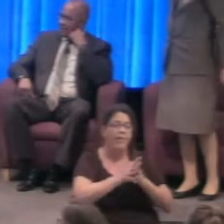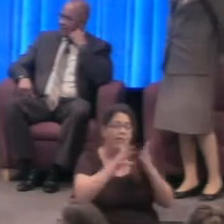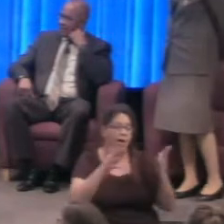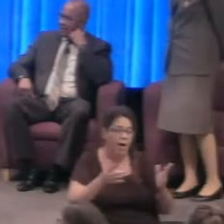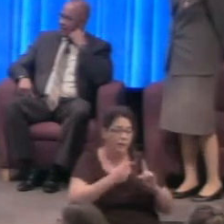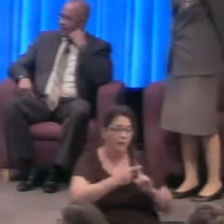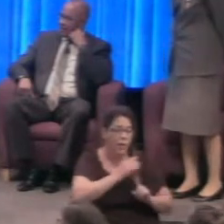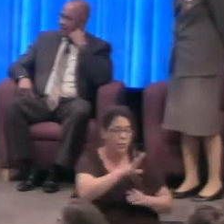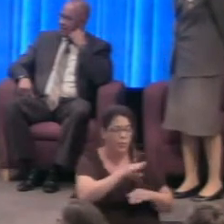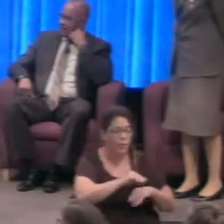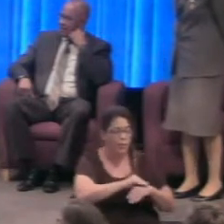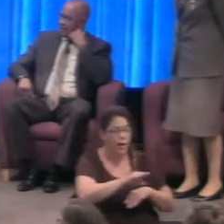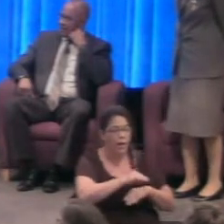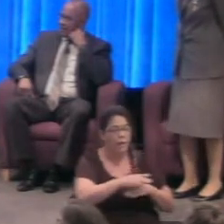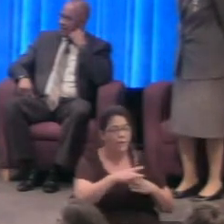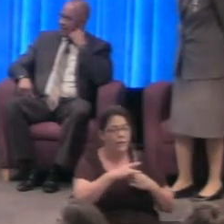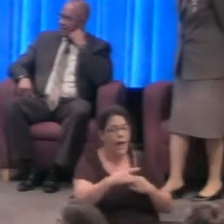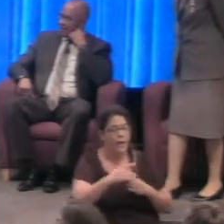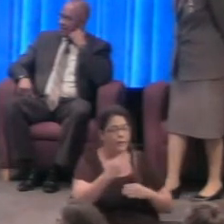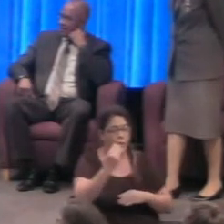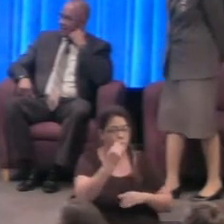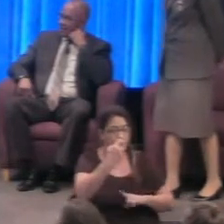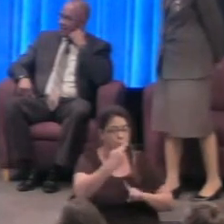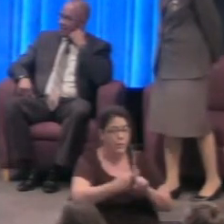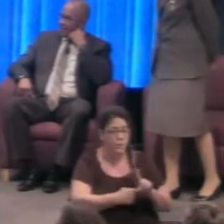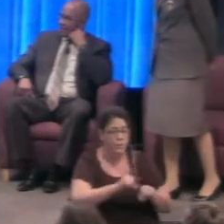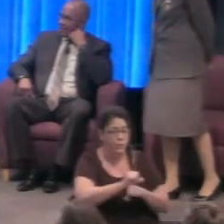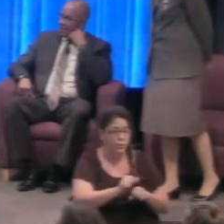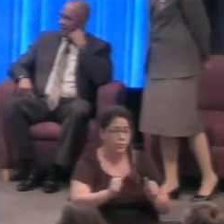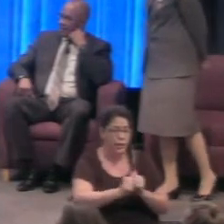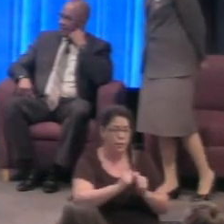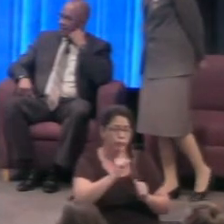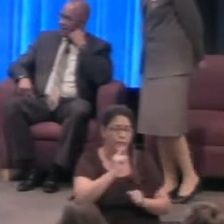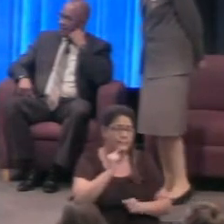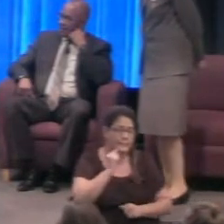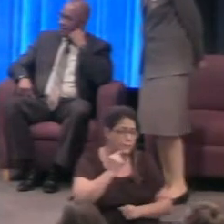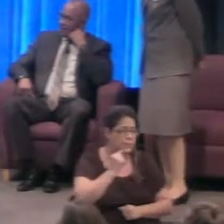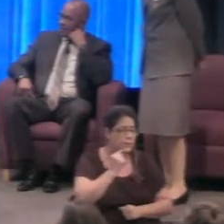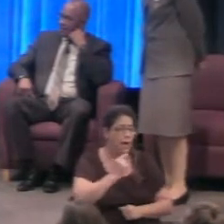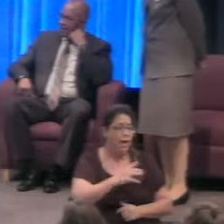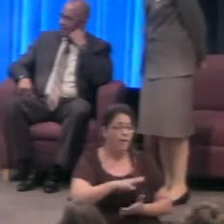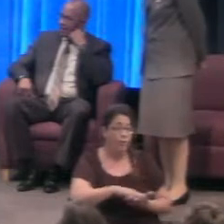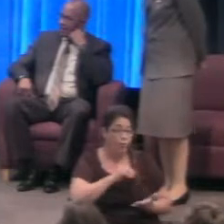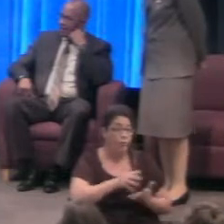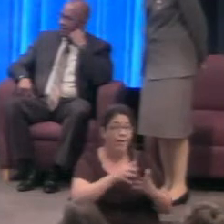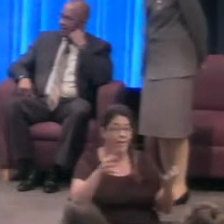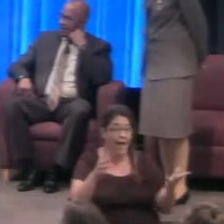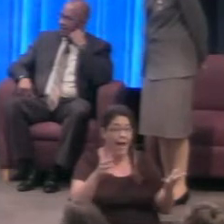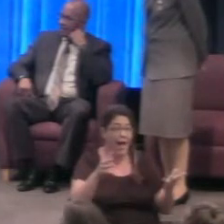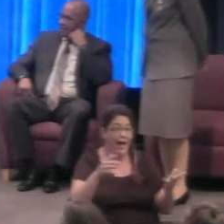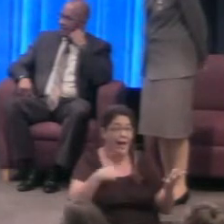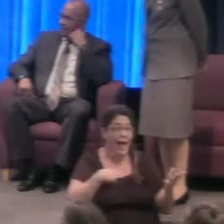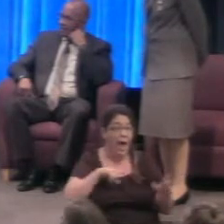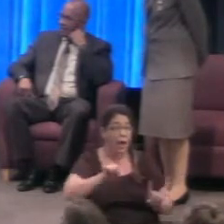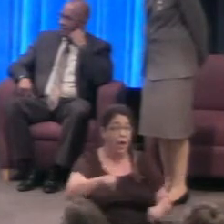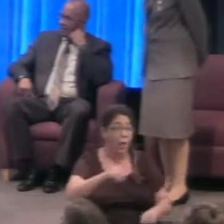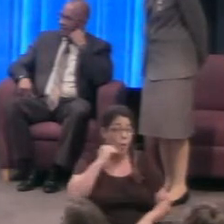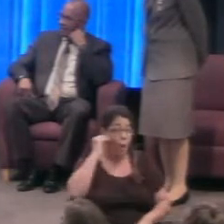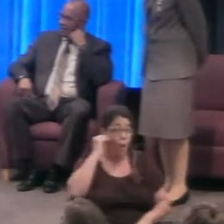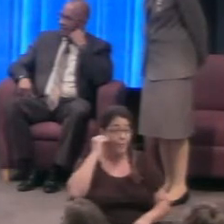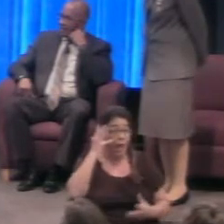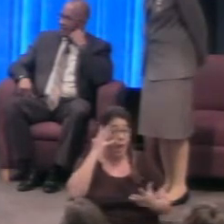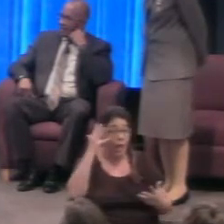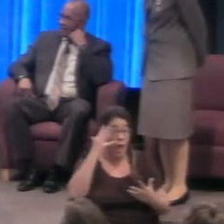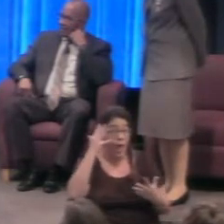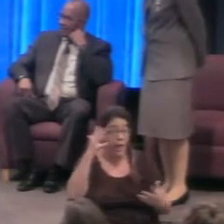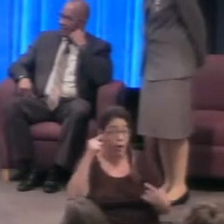and guidance over the past 14 months. I sincerely appreciate all of that because I've learned a lot. My head goes home hurting most days, and I know